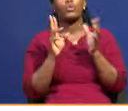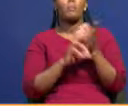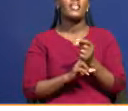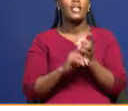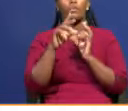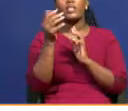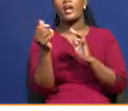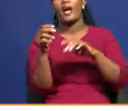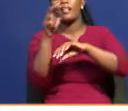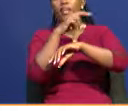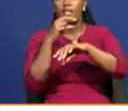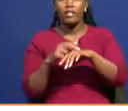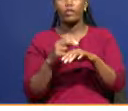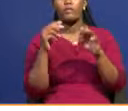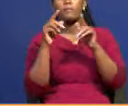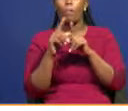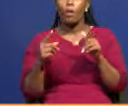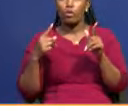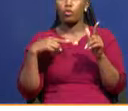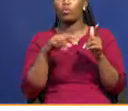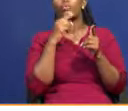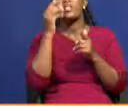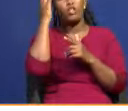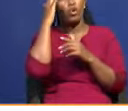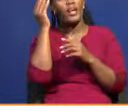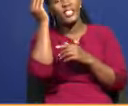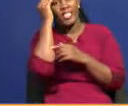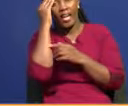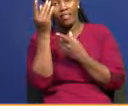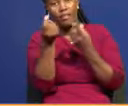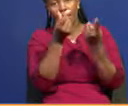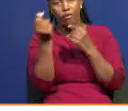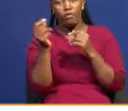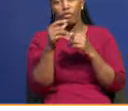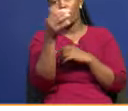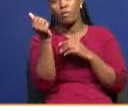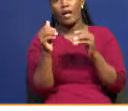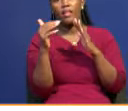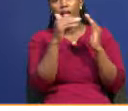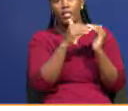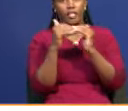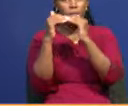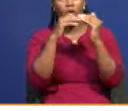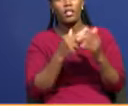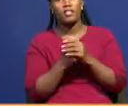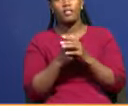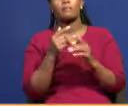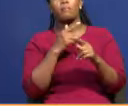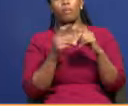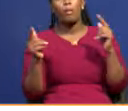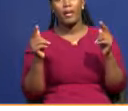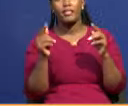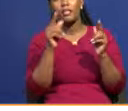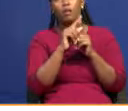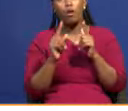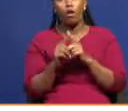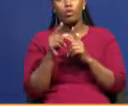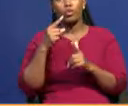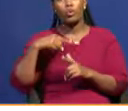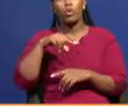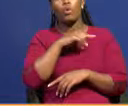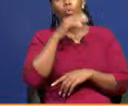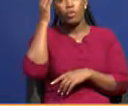we borrow a leaf from other democracies. But again, as policy formulators and policy proponents, we say